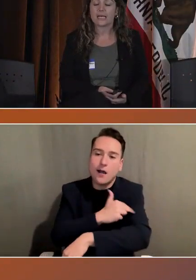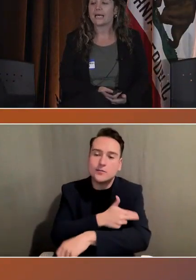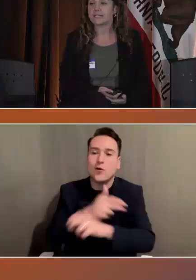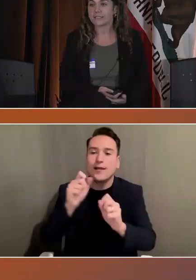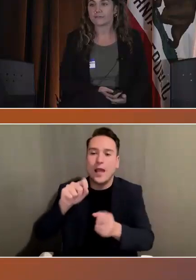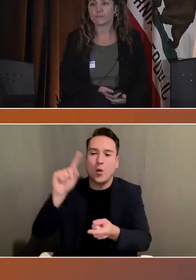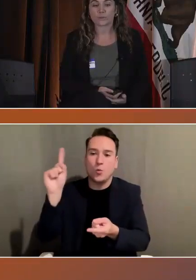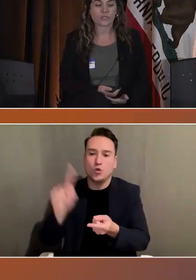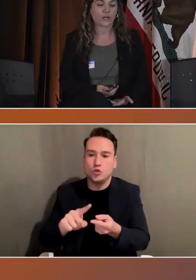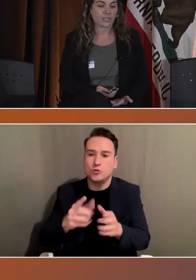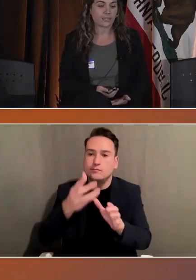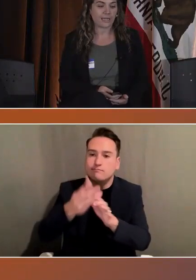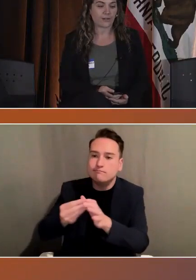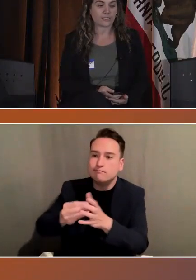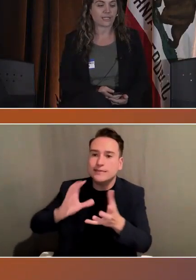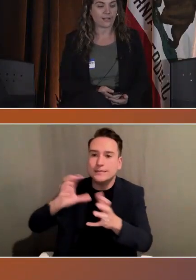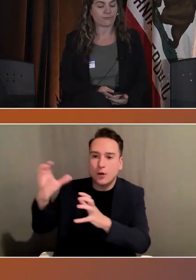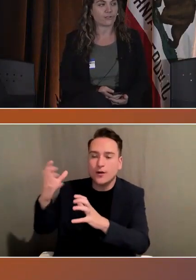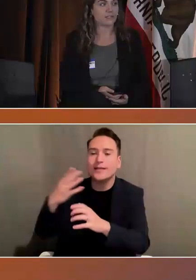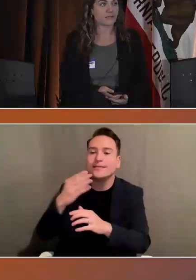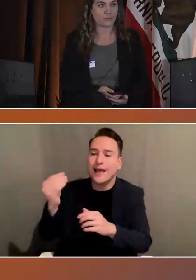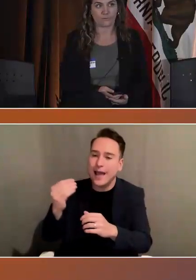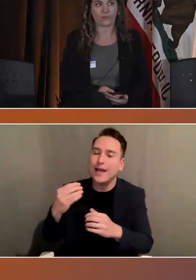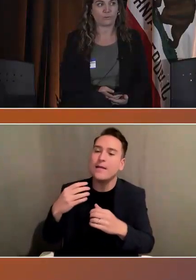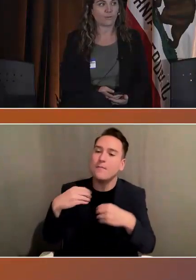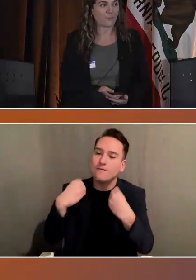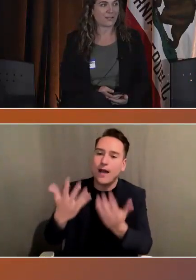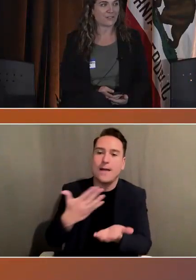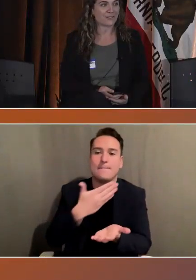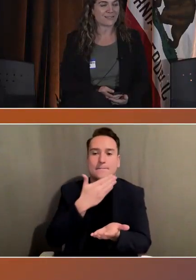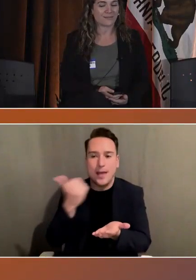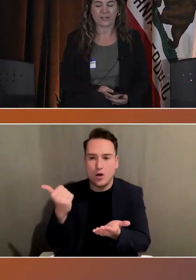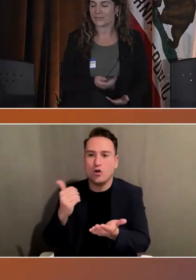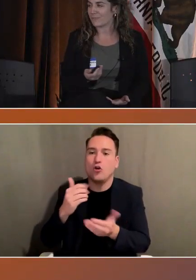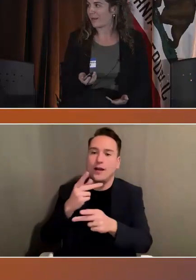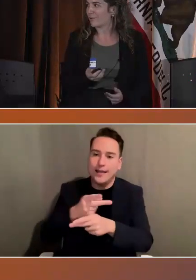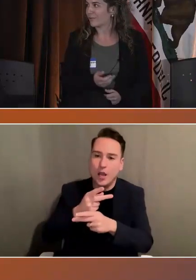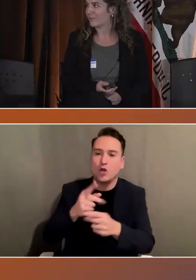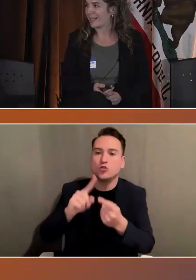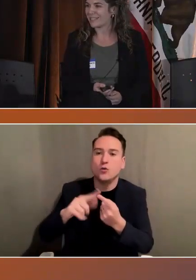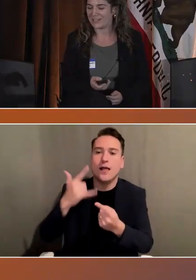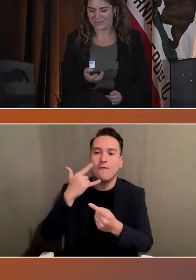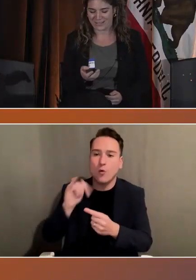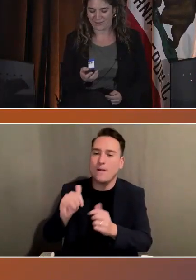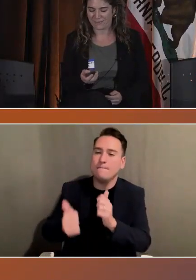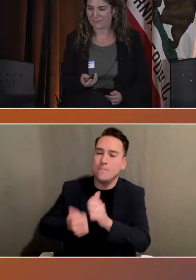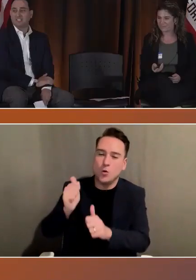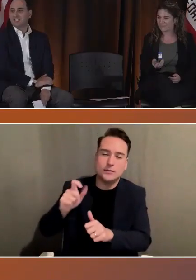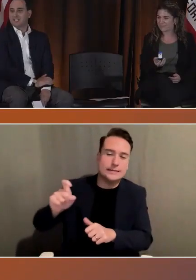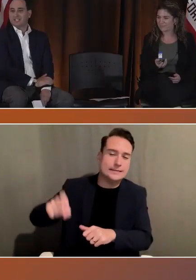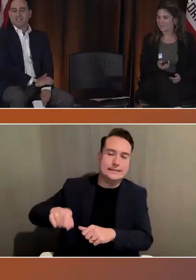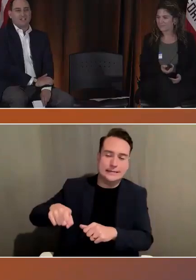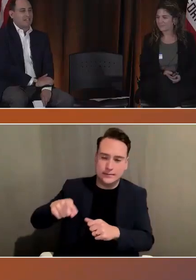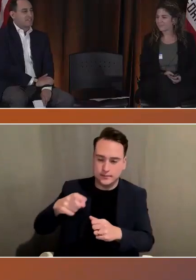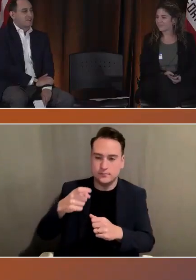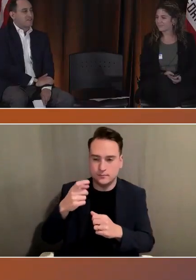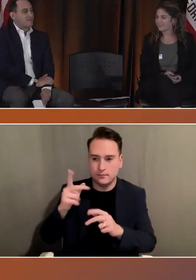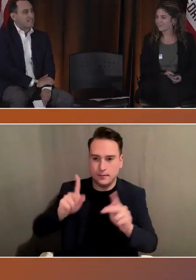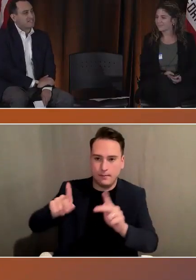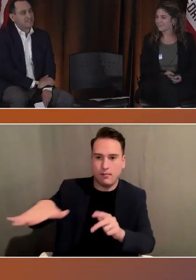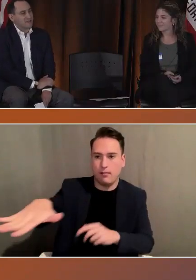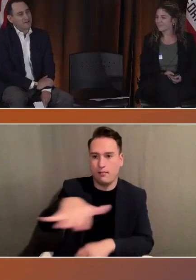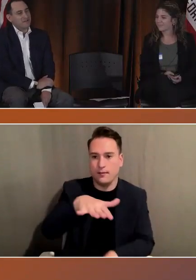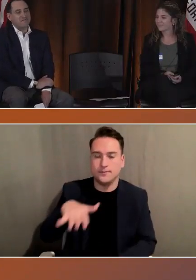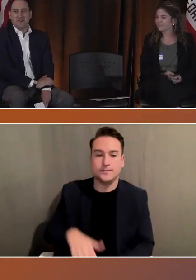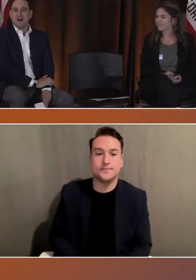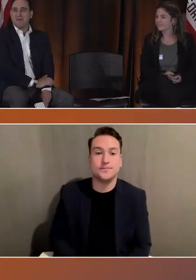disparities and deliver more targeted care to California's most vulnerable populations. I'll turn it back over to Mike to close us out. Thanks, Tara. Some